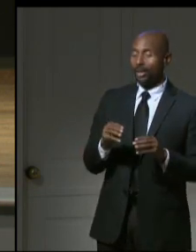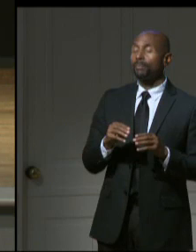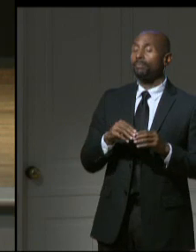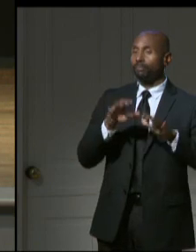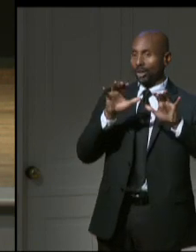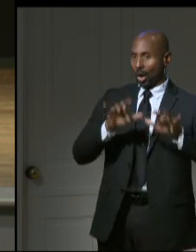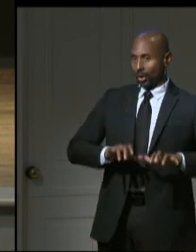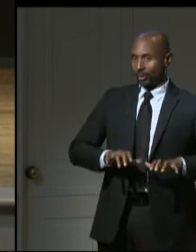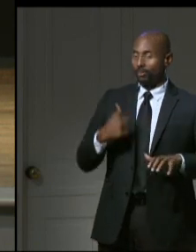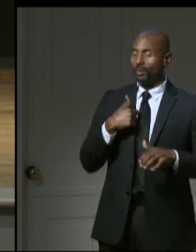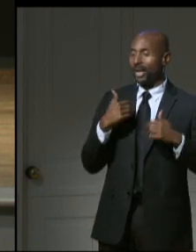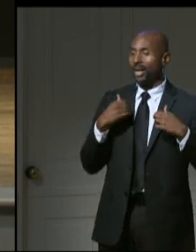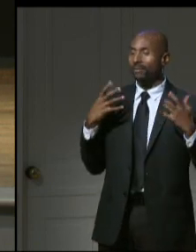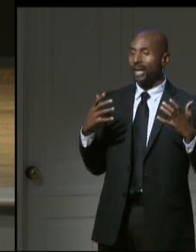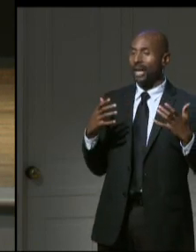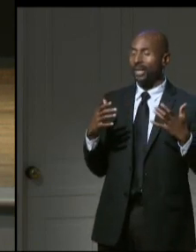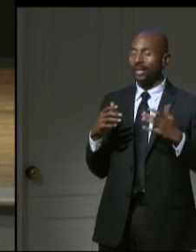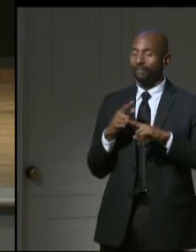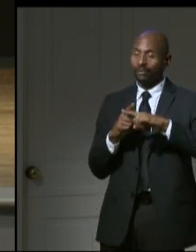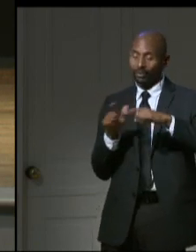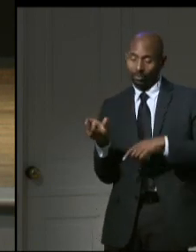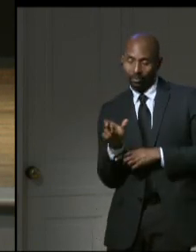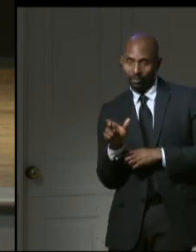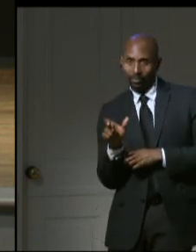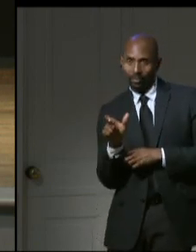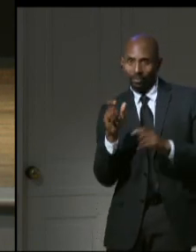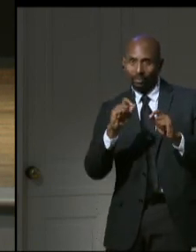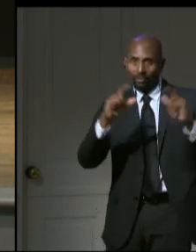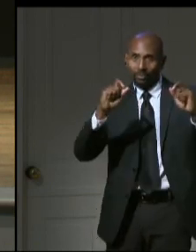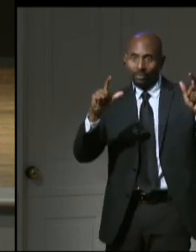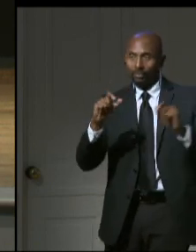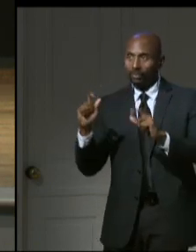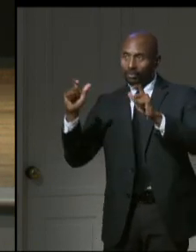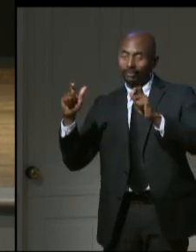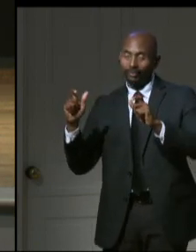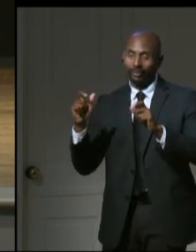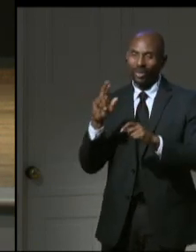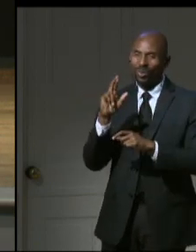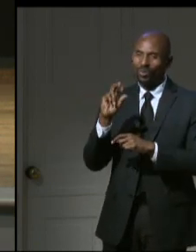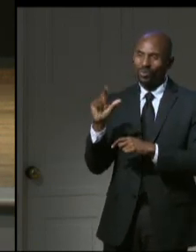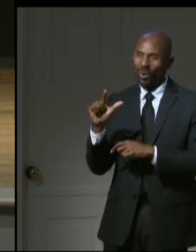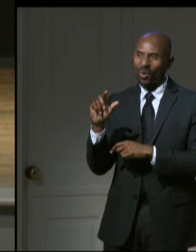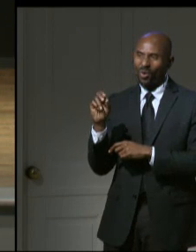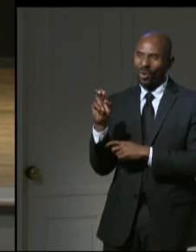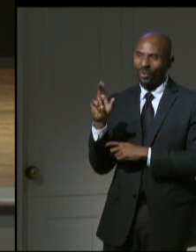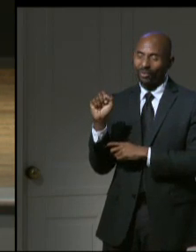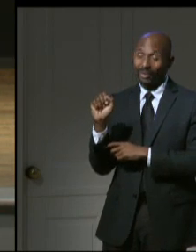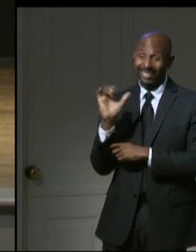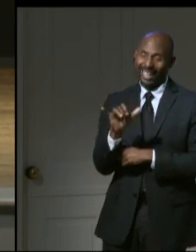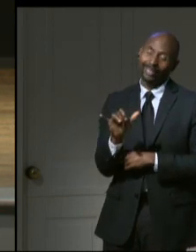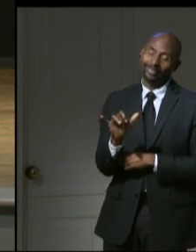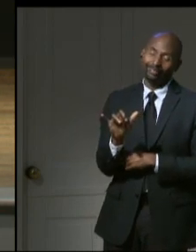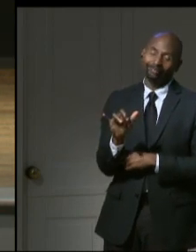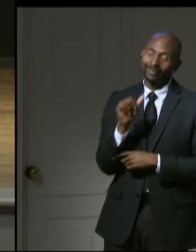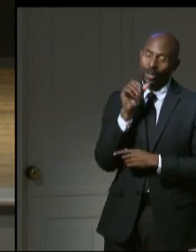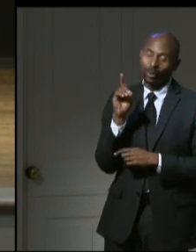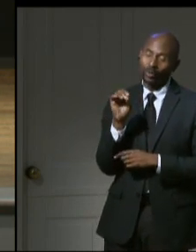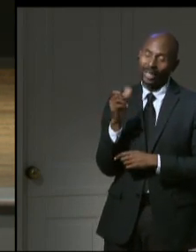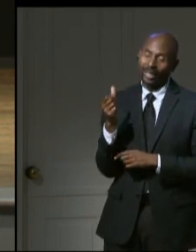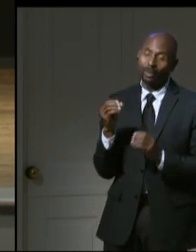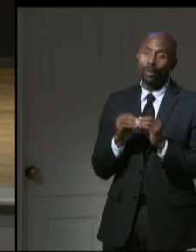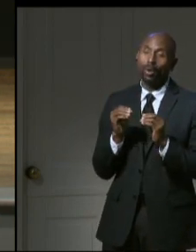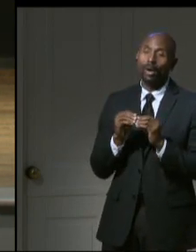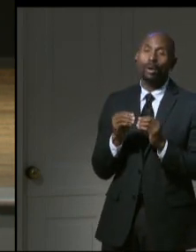we had lots of little rollovers and things like that. We don't do that anymore. We're much more, we try to give you